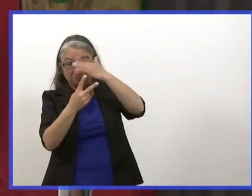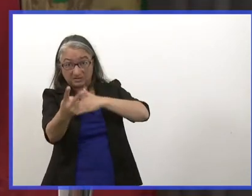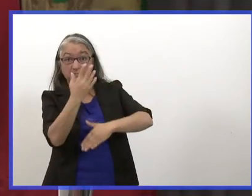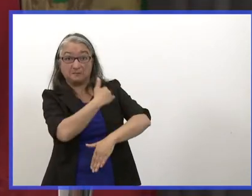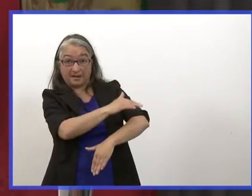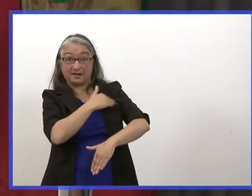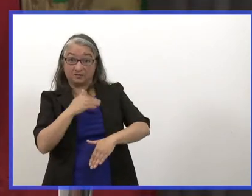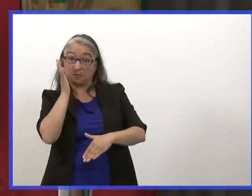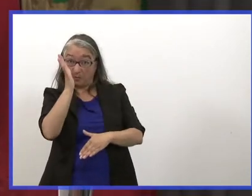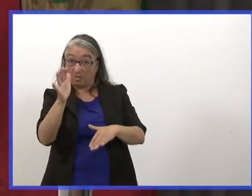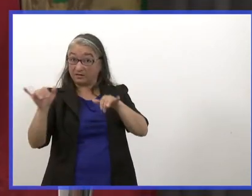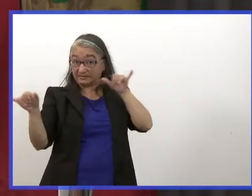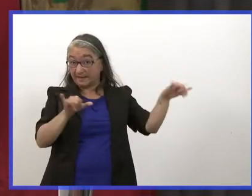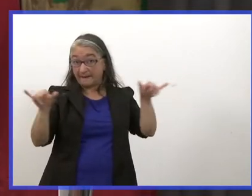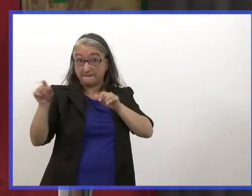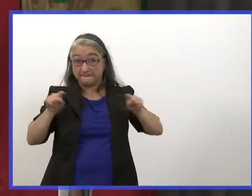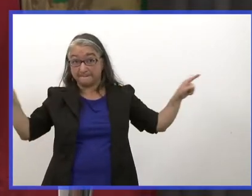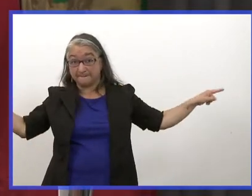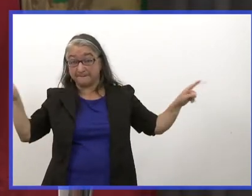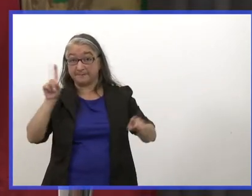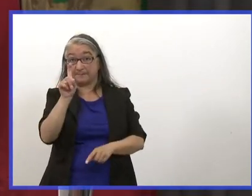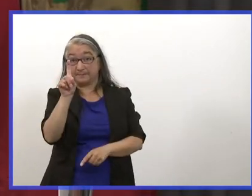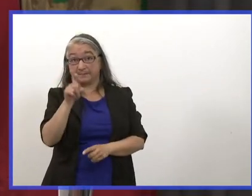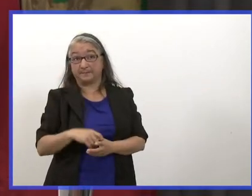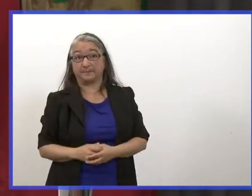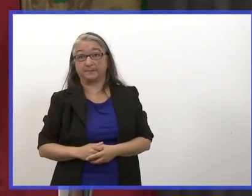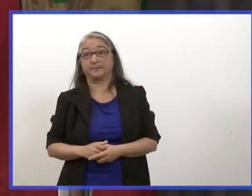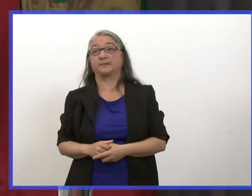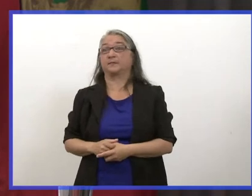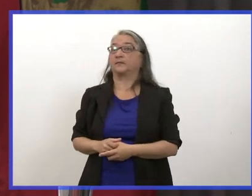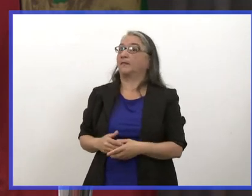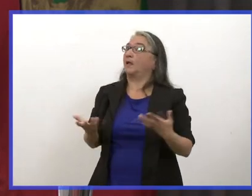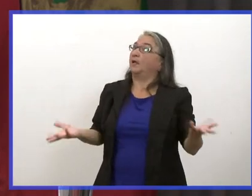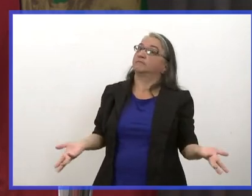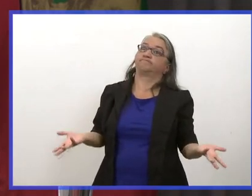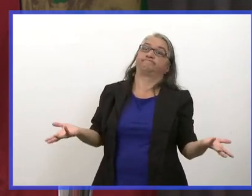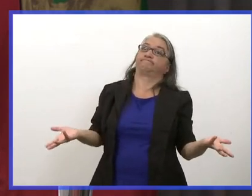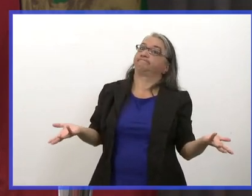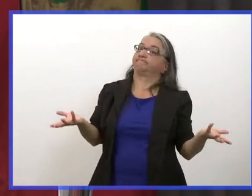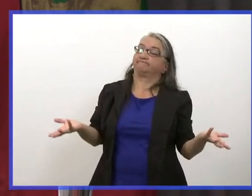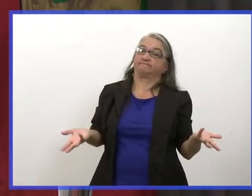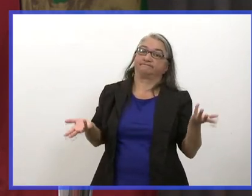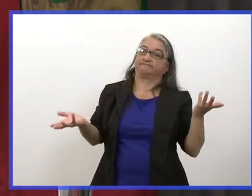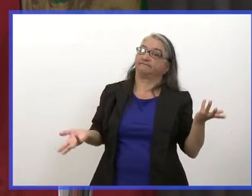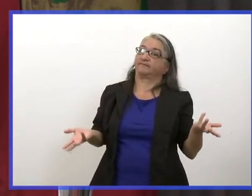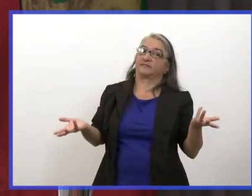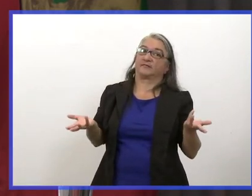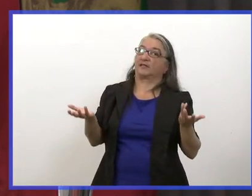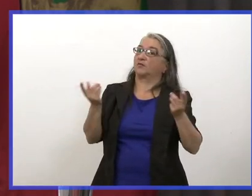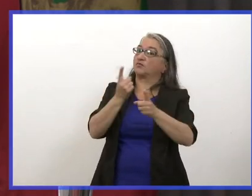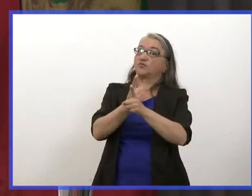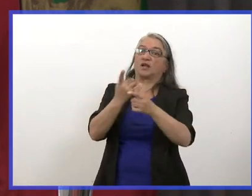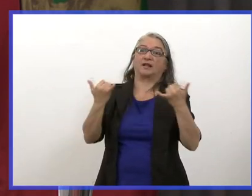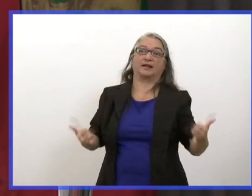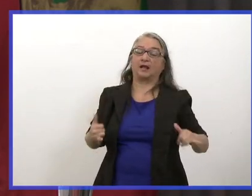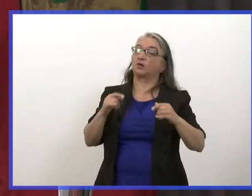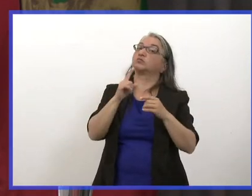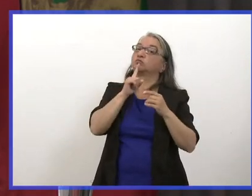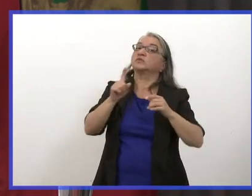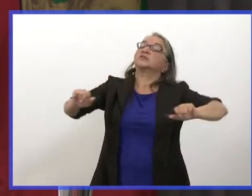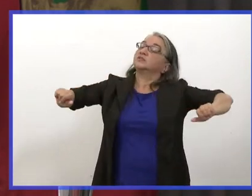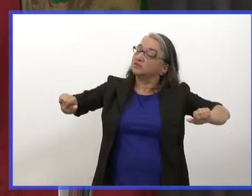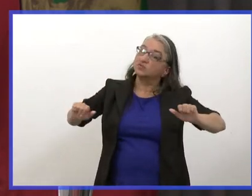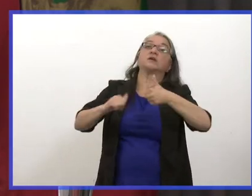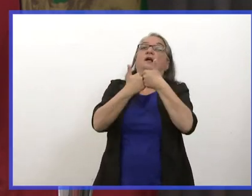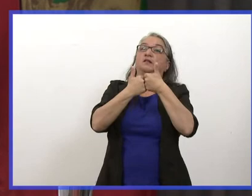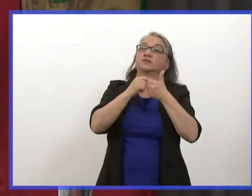Yeah, I'm not going to be Pollyanna here. We're in the middle of a real serious challenge for our people, all of us, and everything